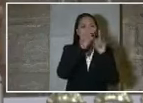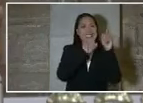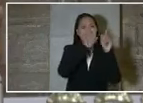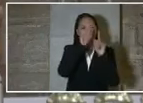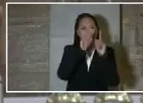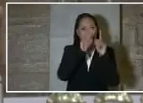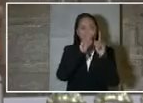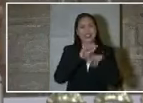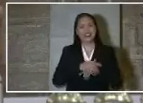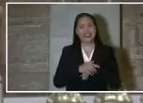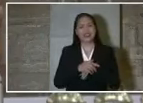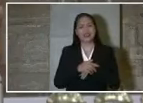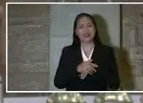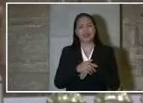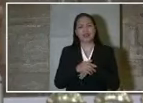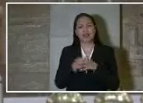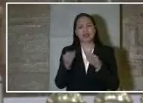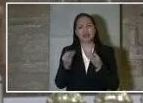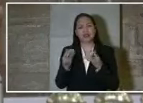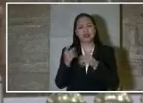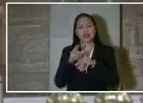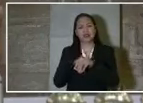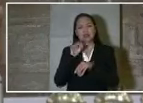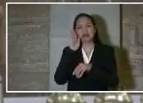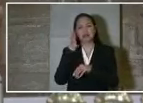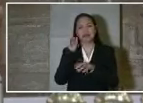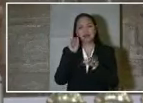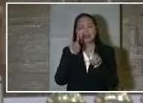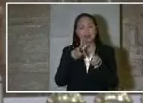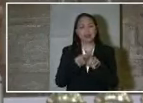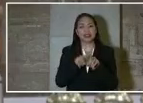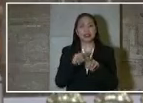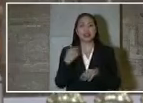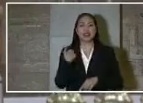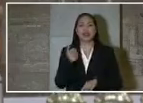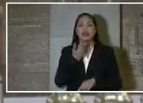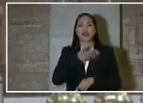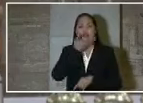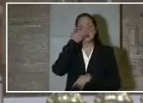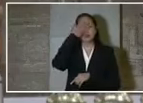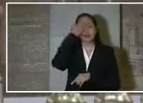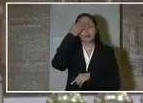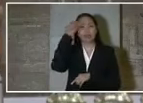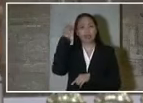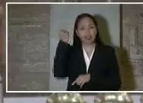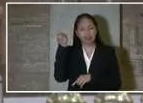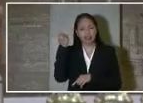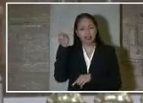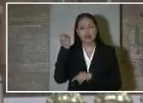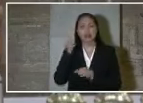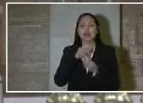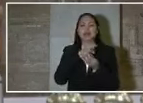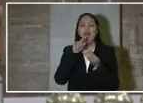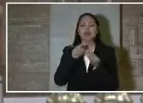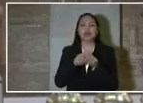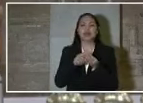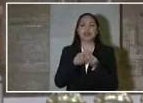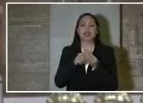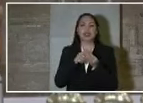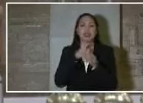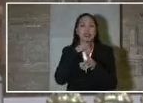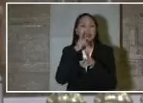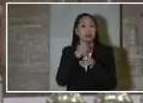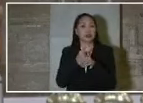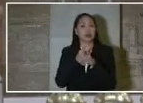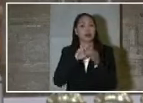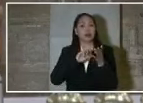Many times, my dear brothers and sisters, we have forgotten the true meaning